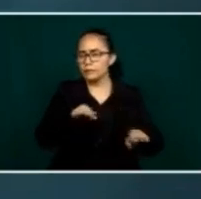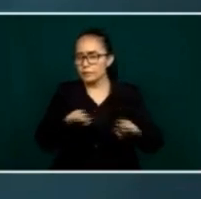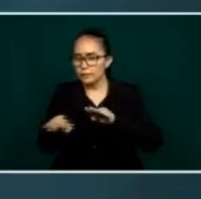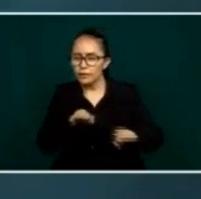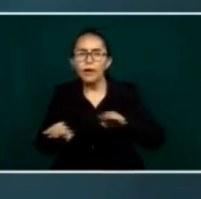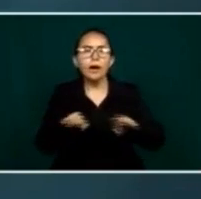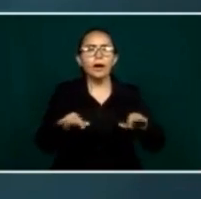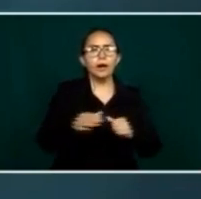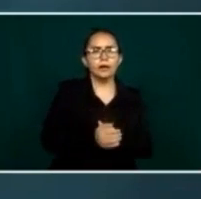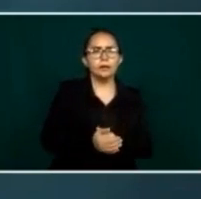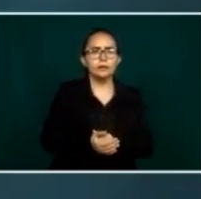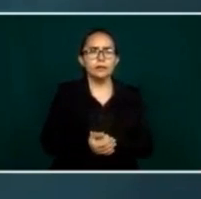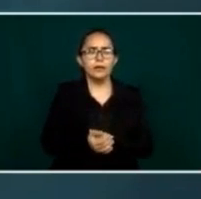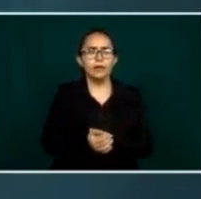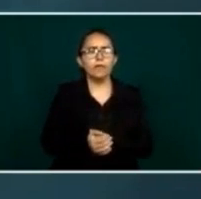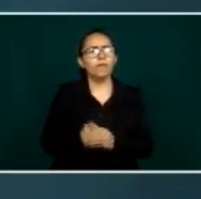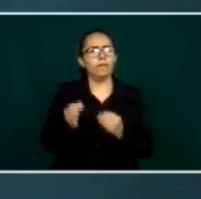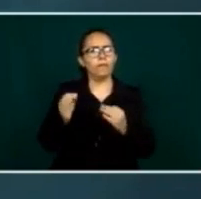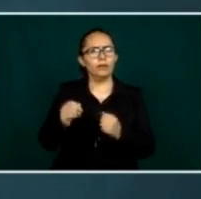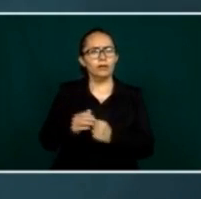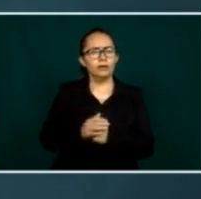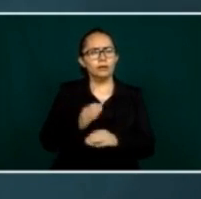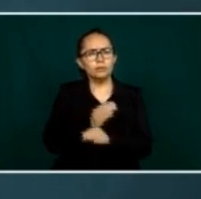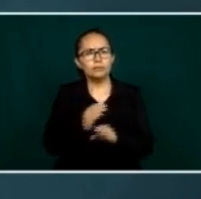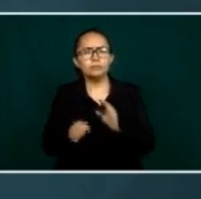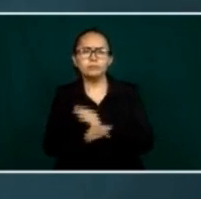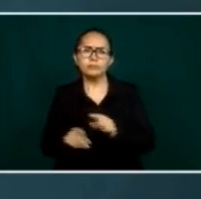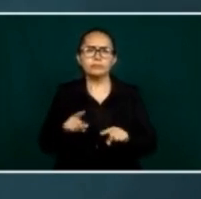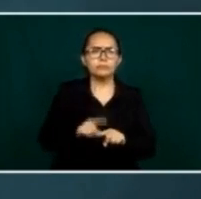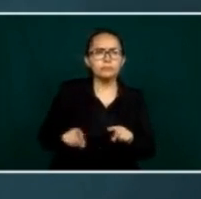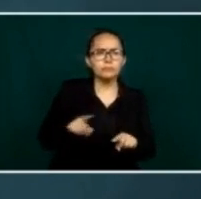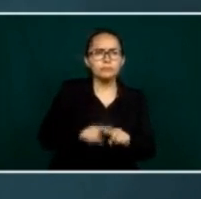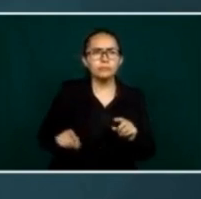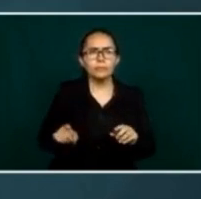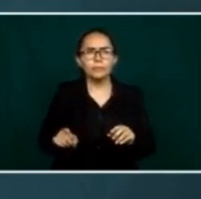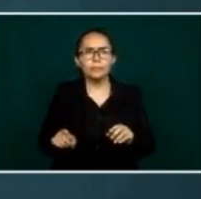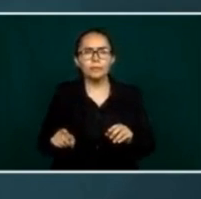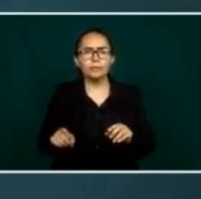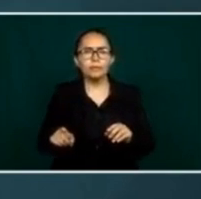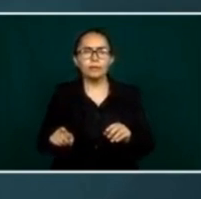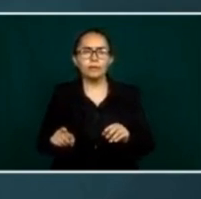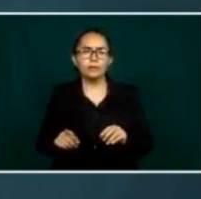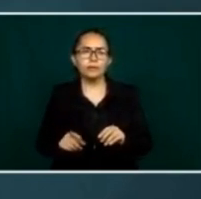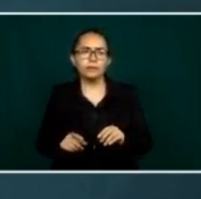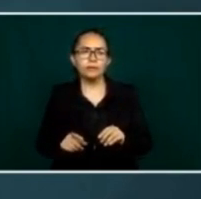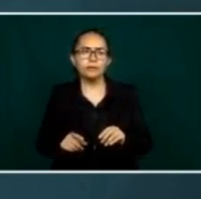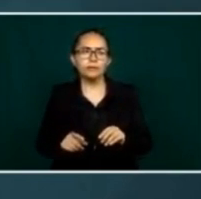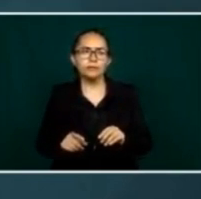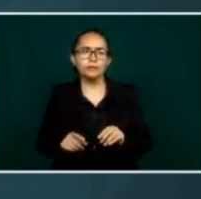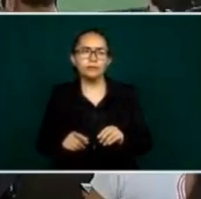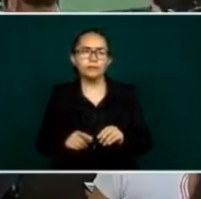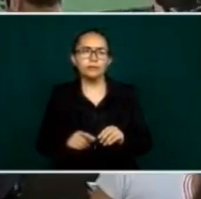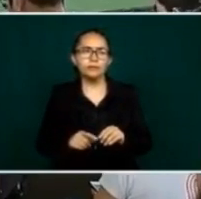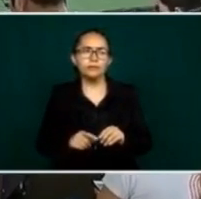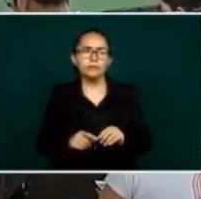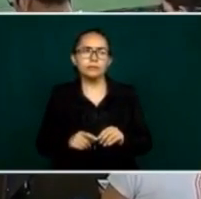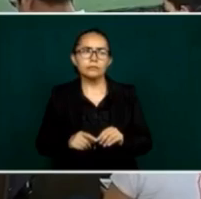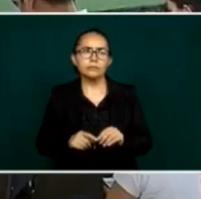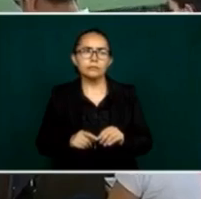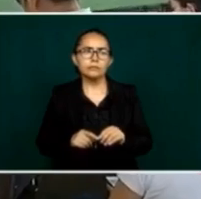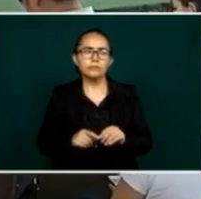And before depression used to give or depression and